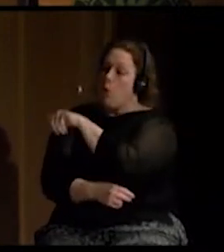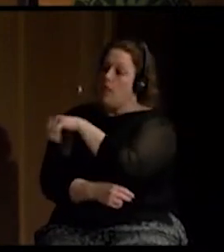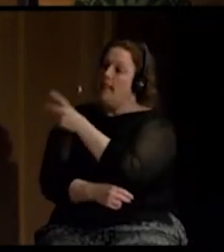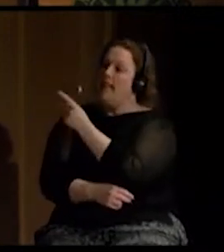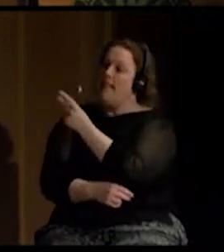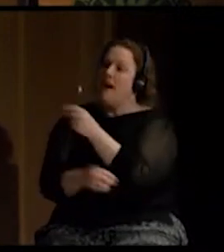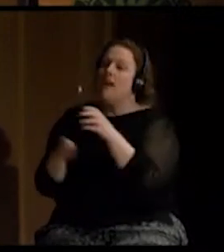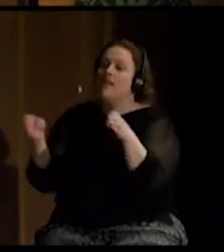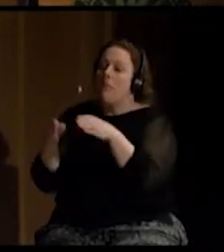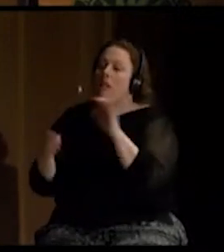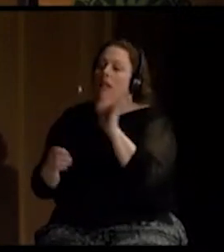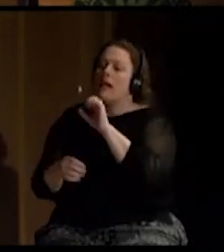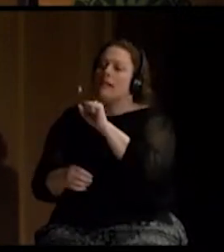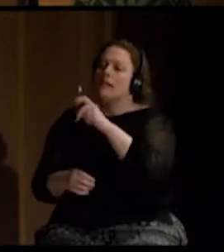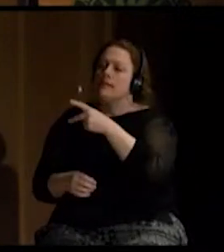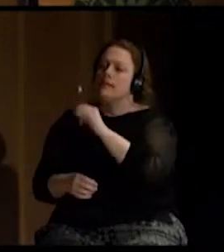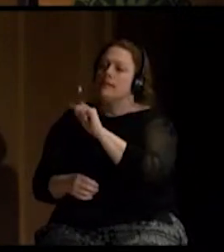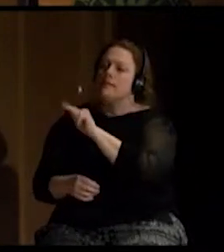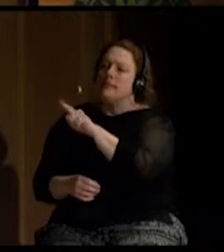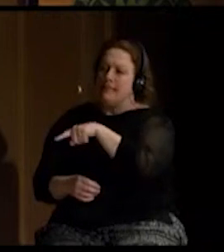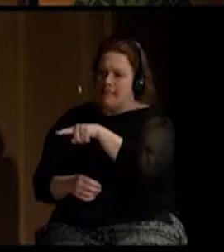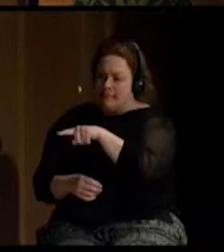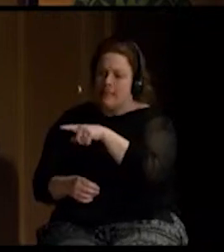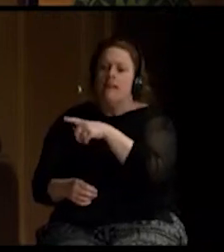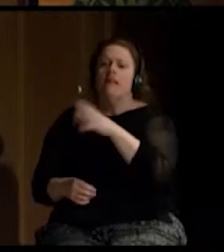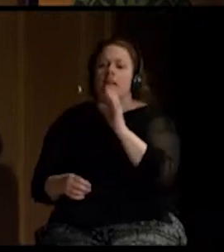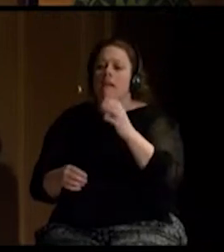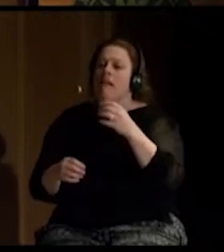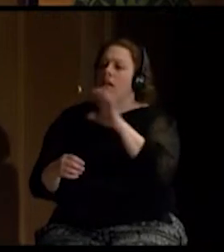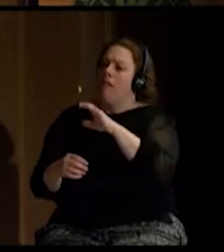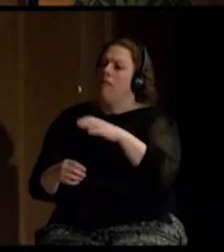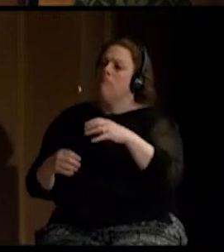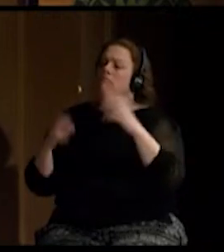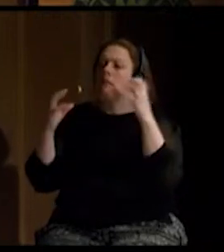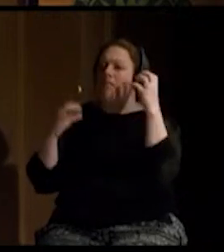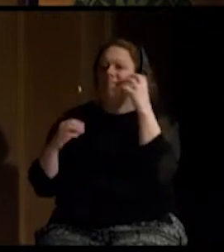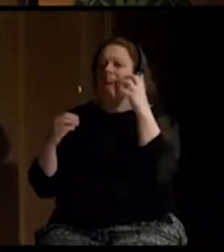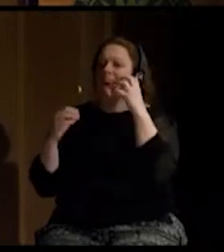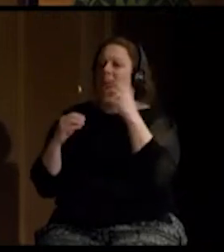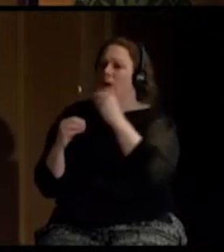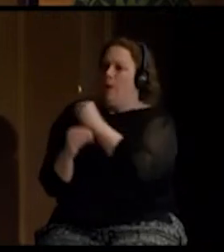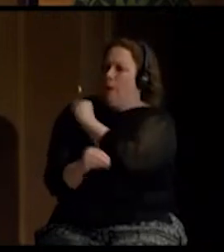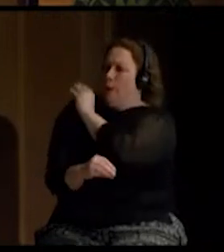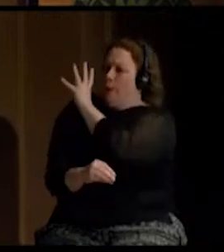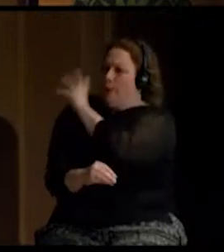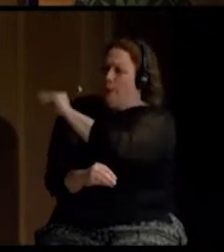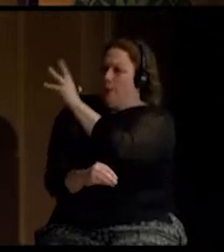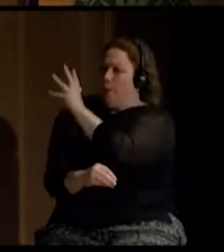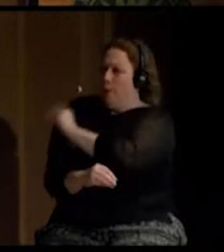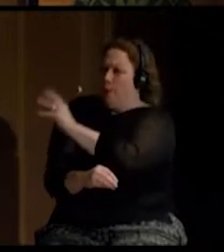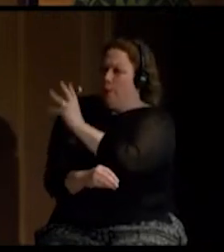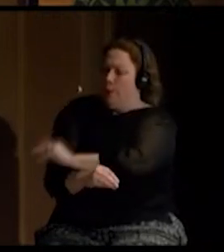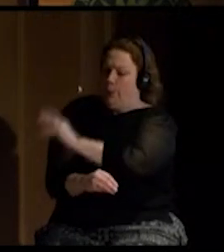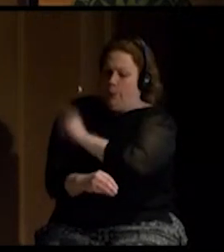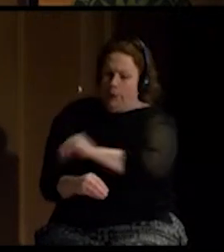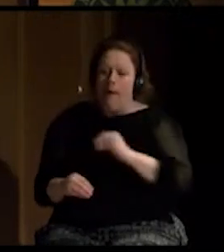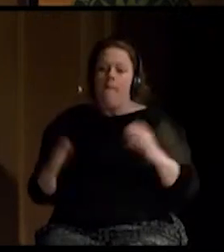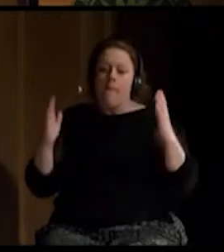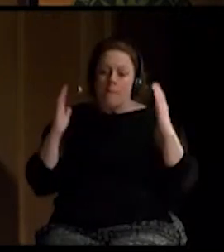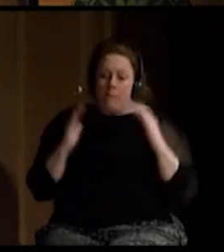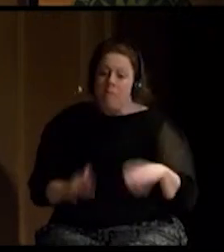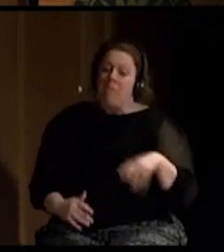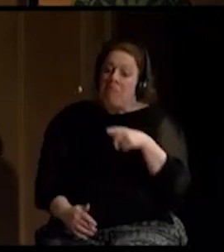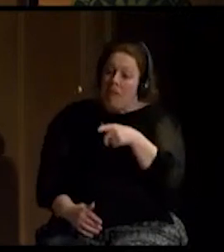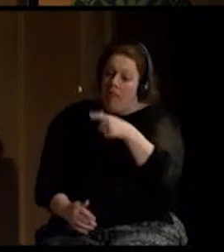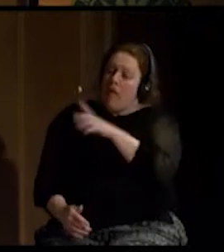a Spitz-like dog, characterized by its long, thick fur. The putative woolly dog remains had